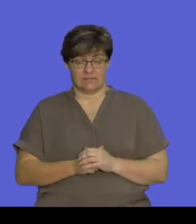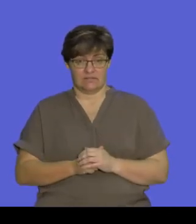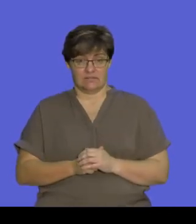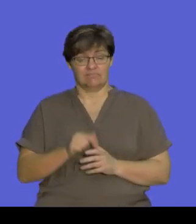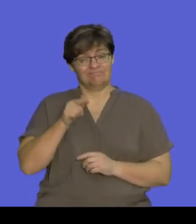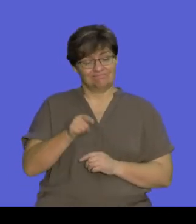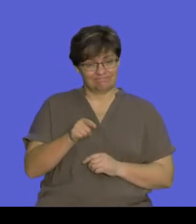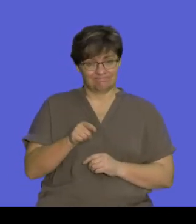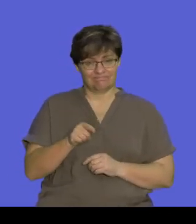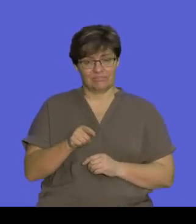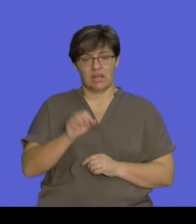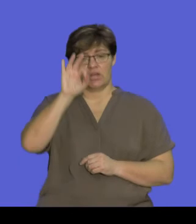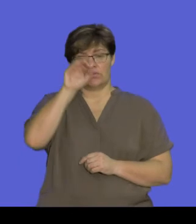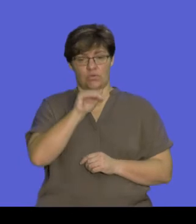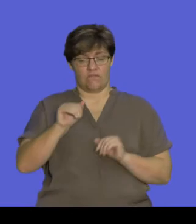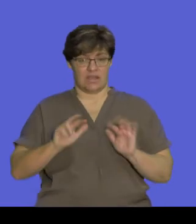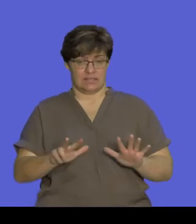to be 3/8